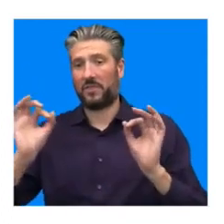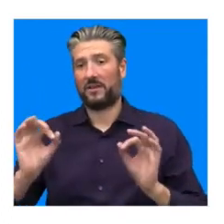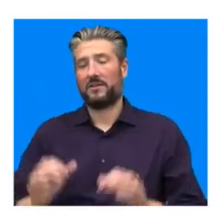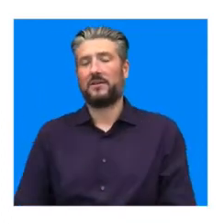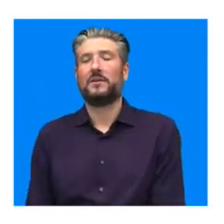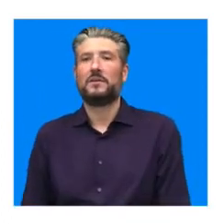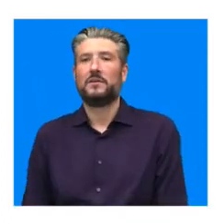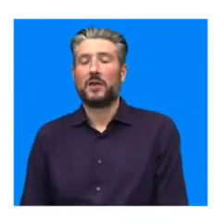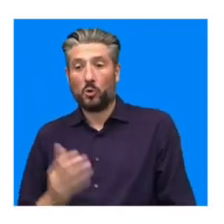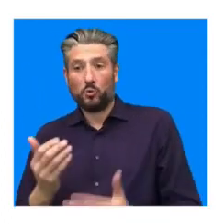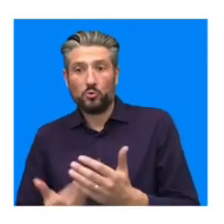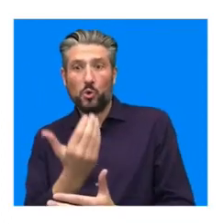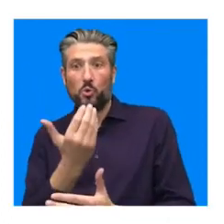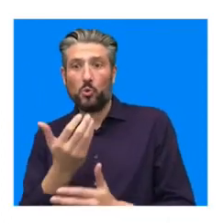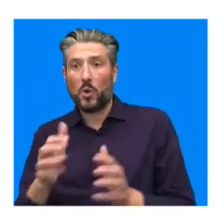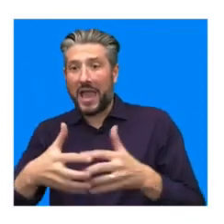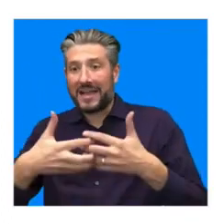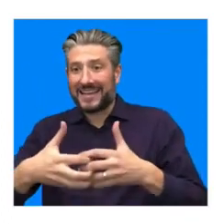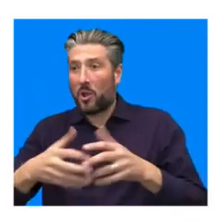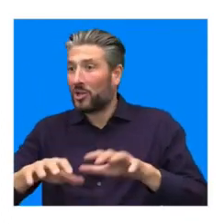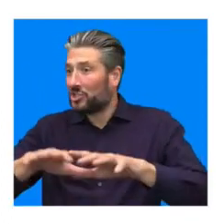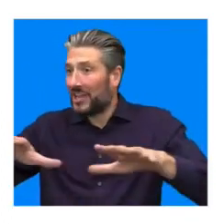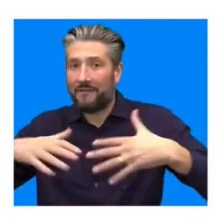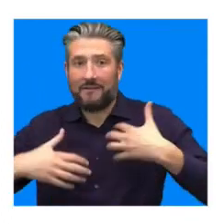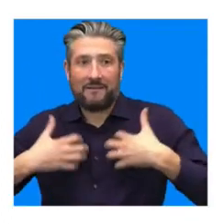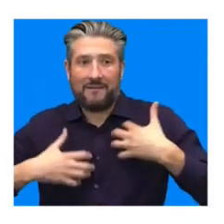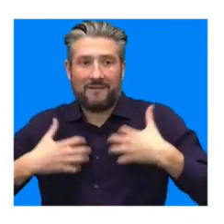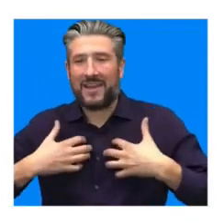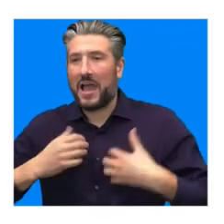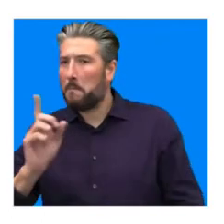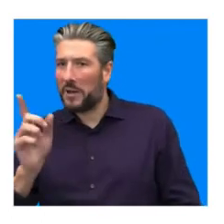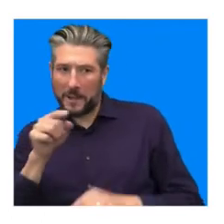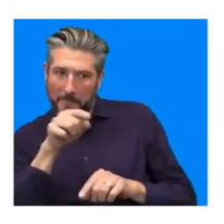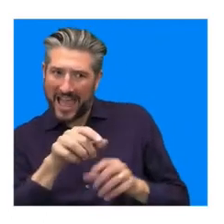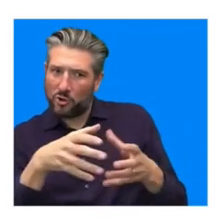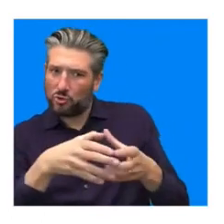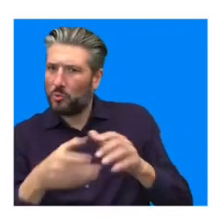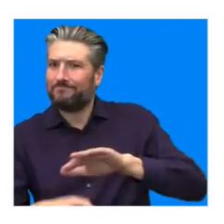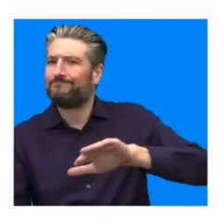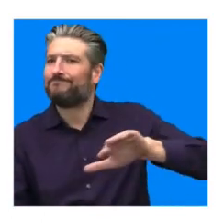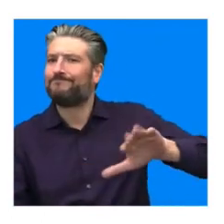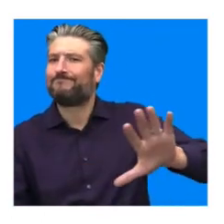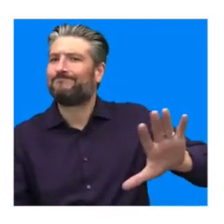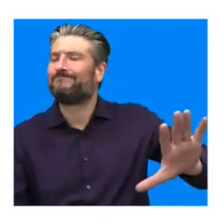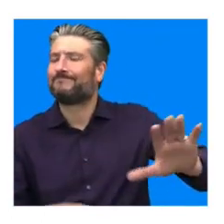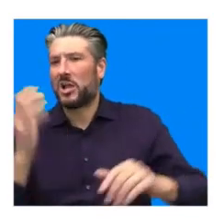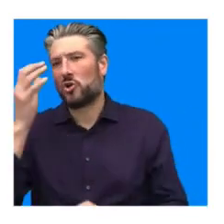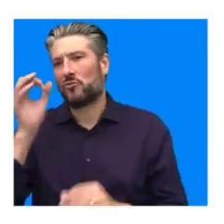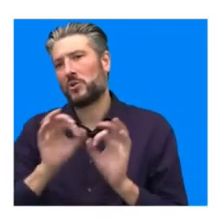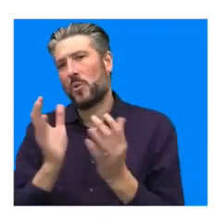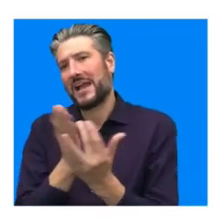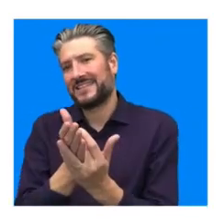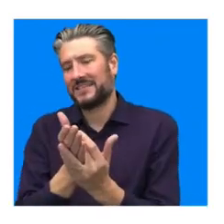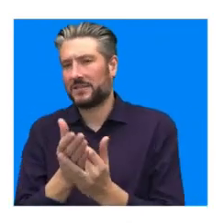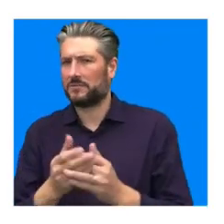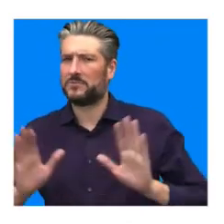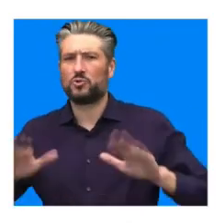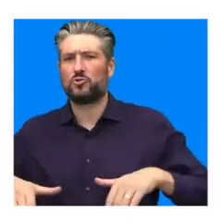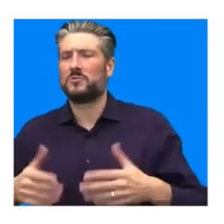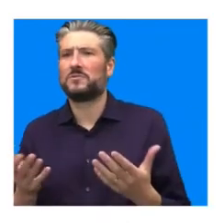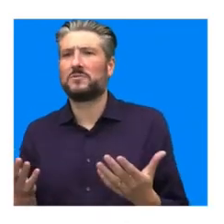excited about, but not for you. So we pulled together a coalition. We called it the XR Access